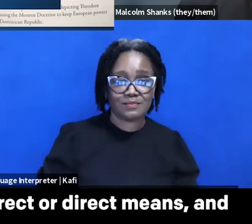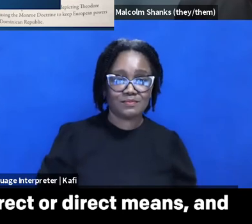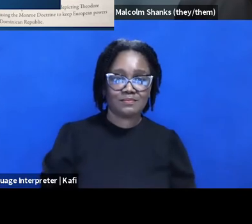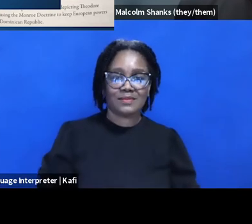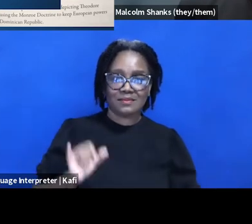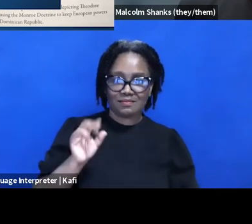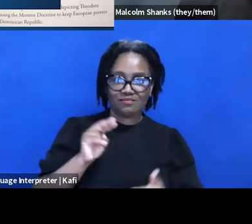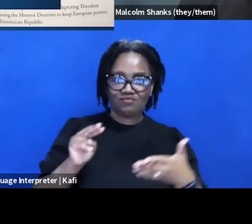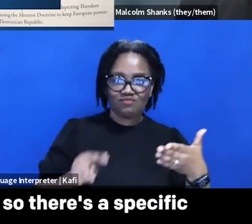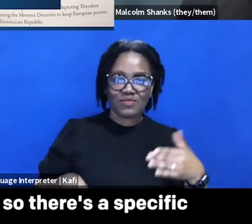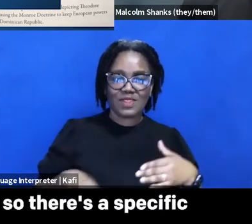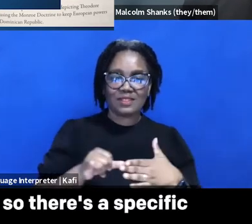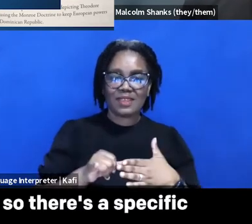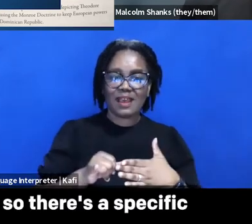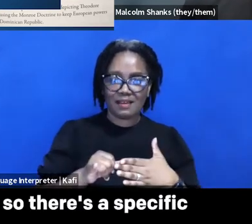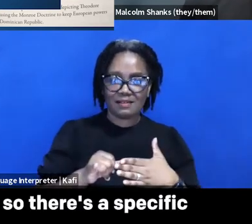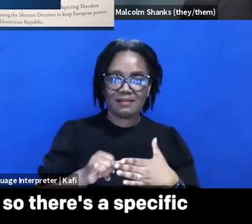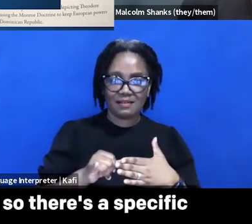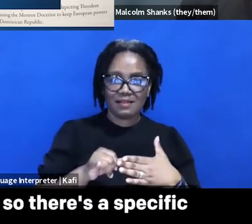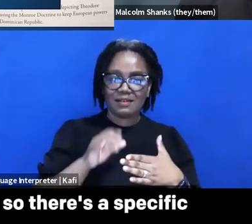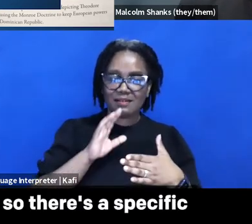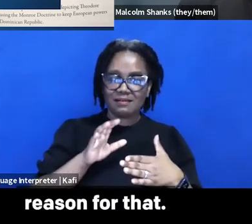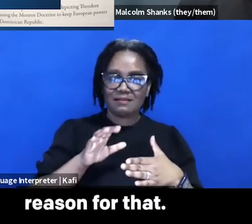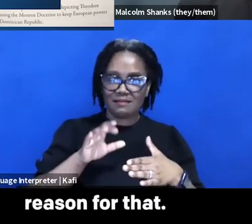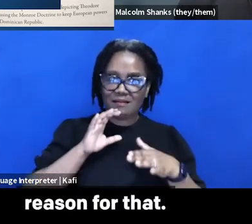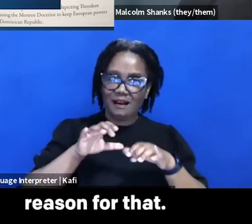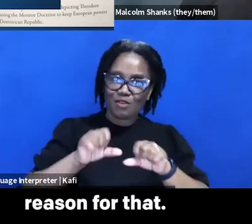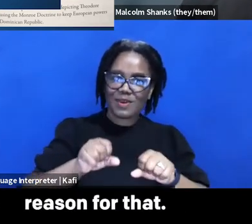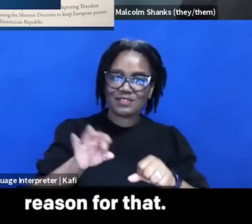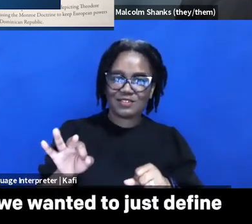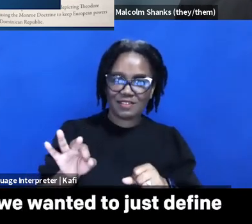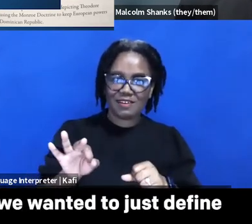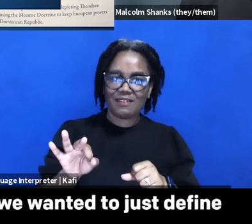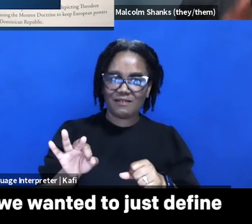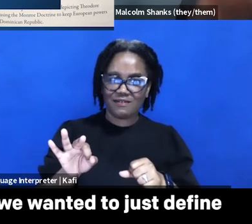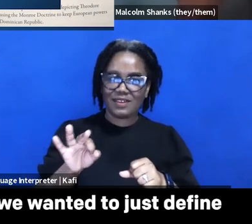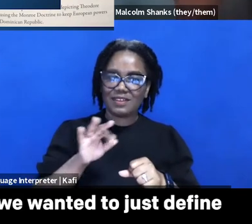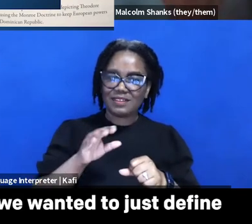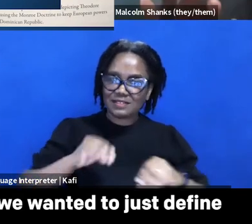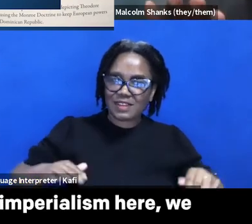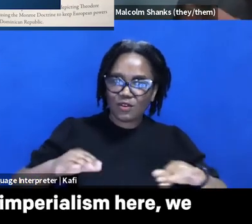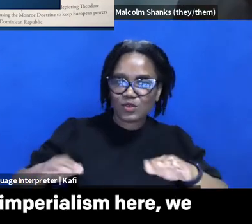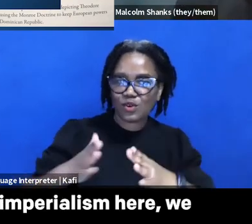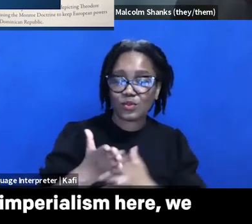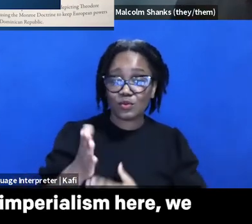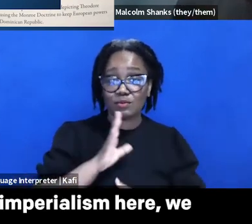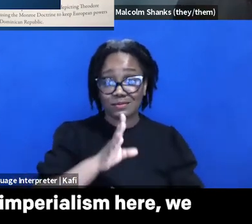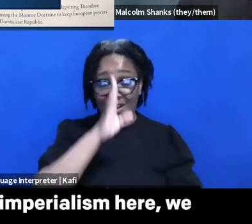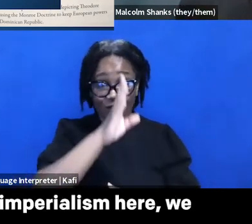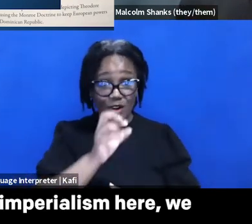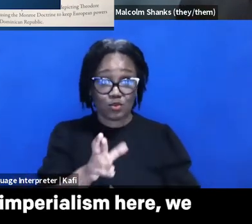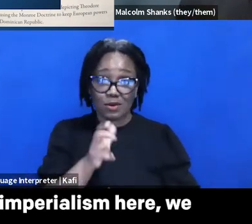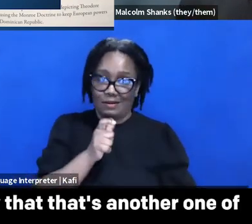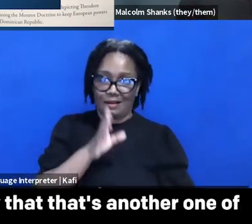direct means. And so there's a specific reason for that. So we wanted to just define imperialism